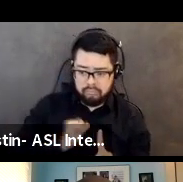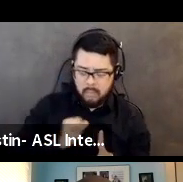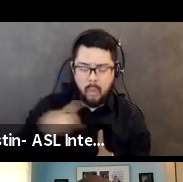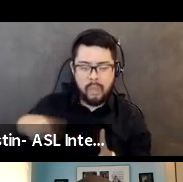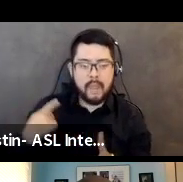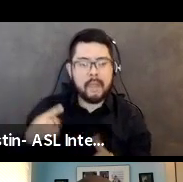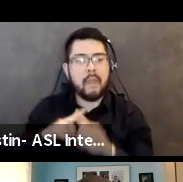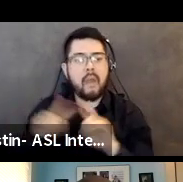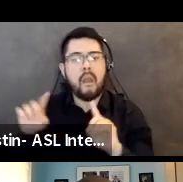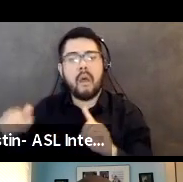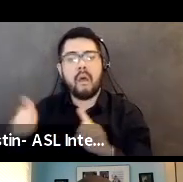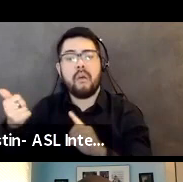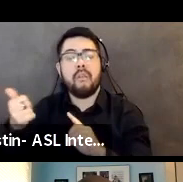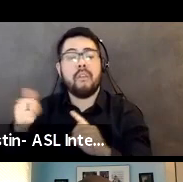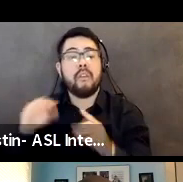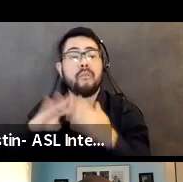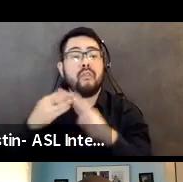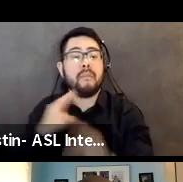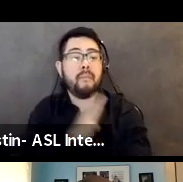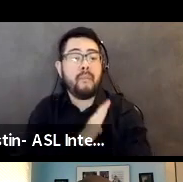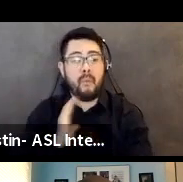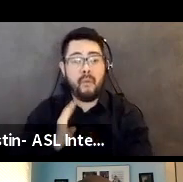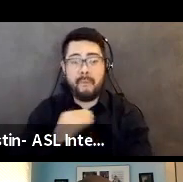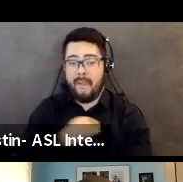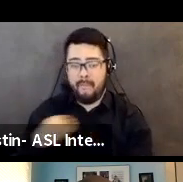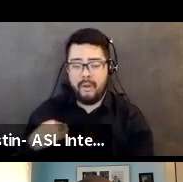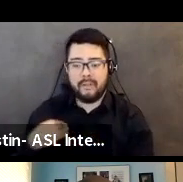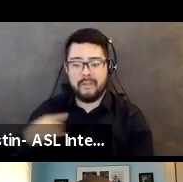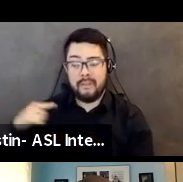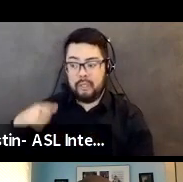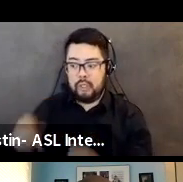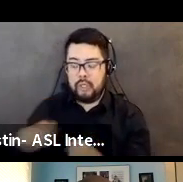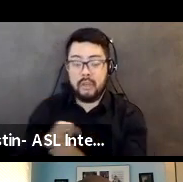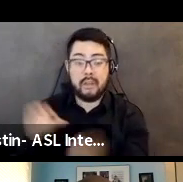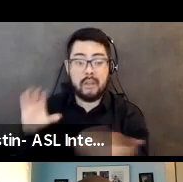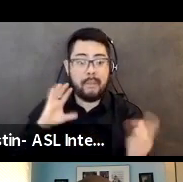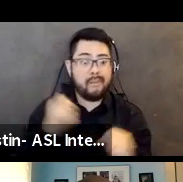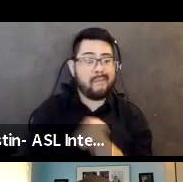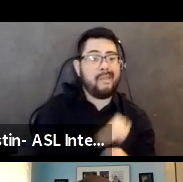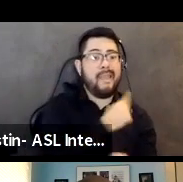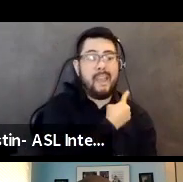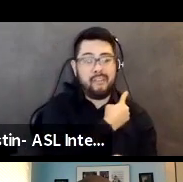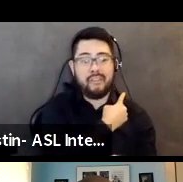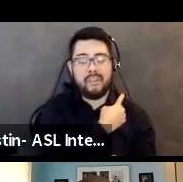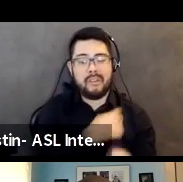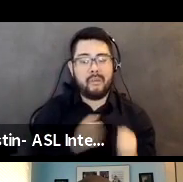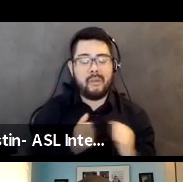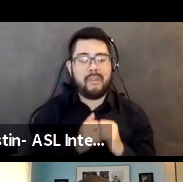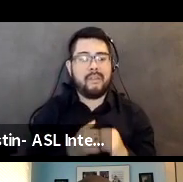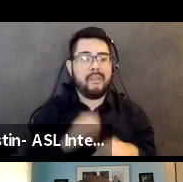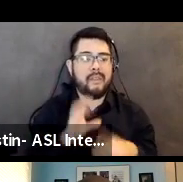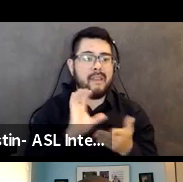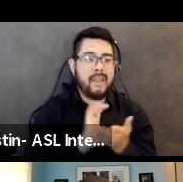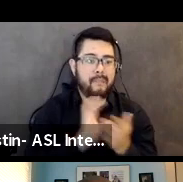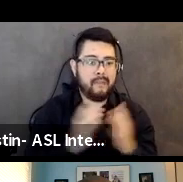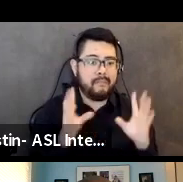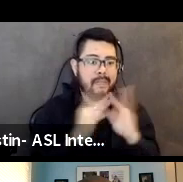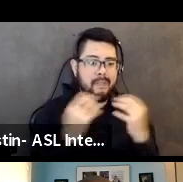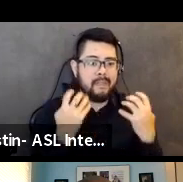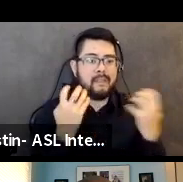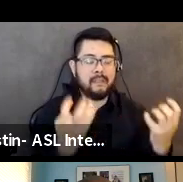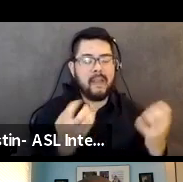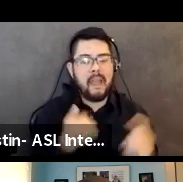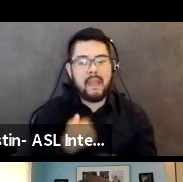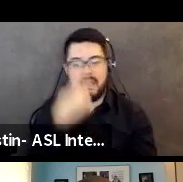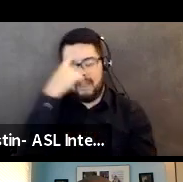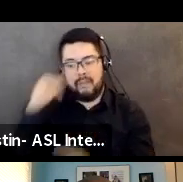board members um this year than last year when we had the the capital hearings um and i feel like it was